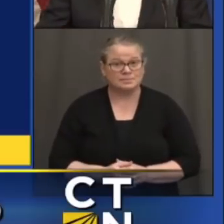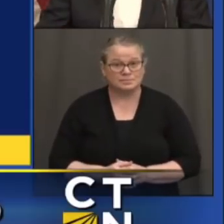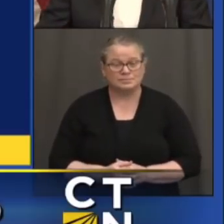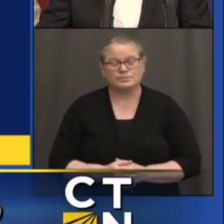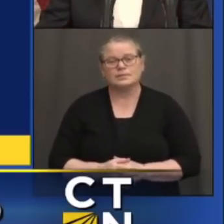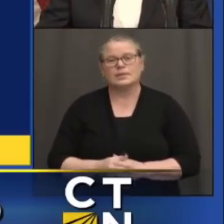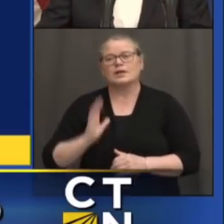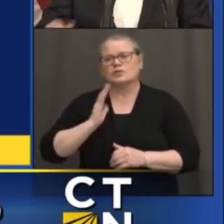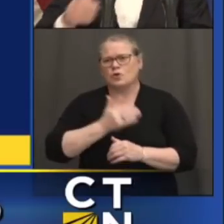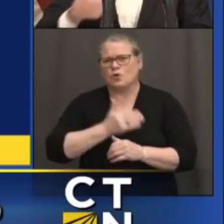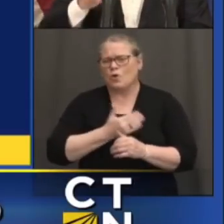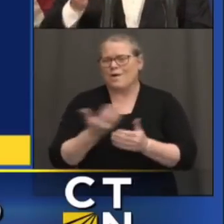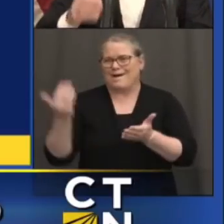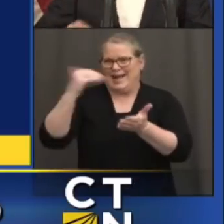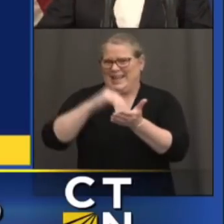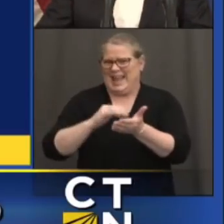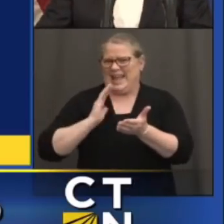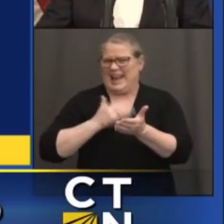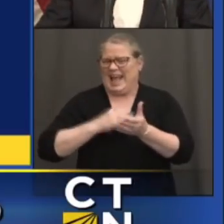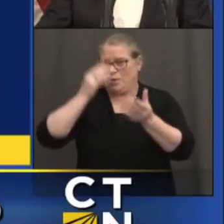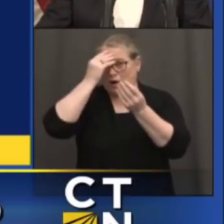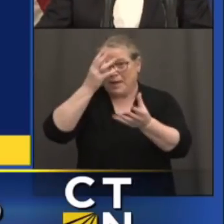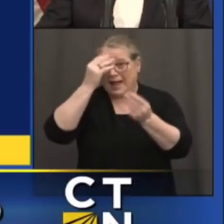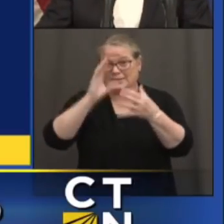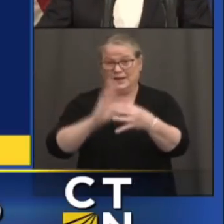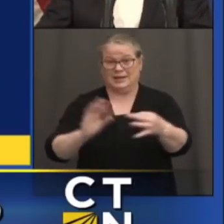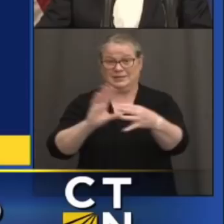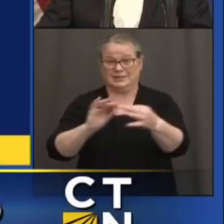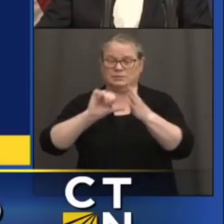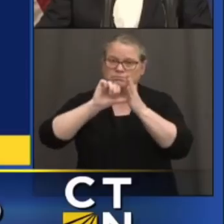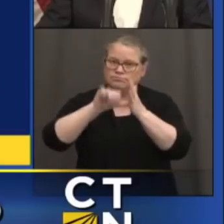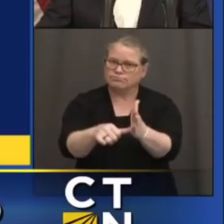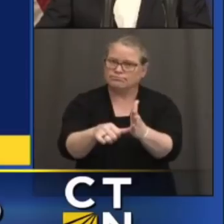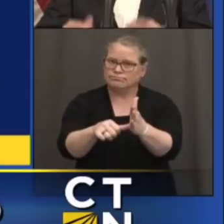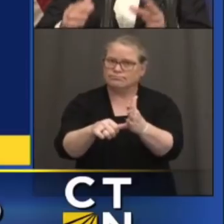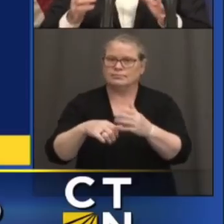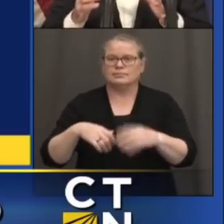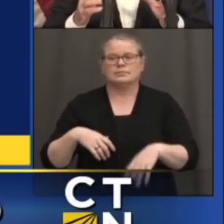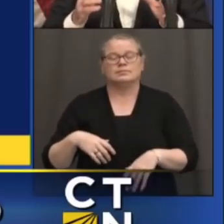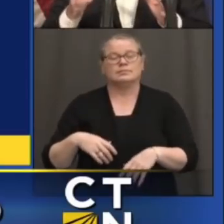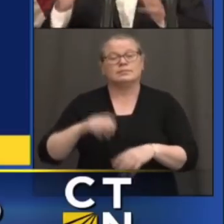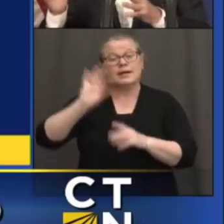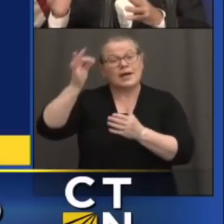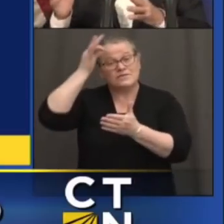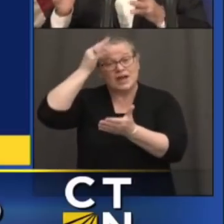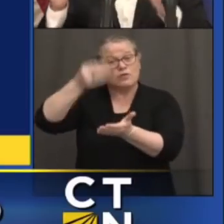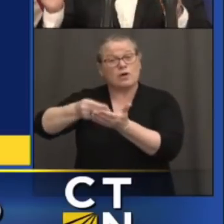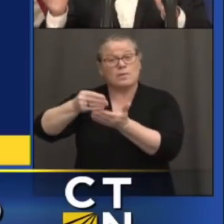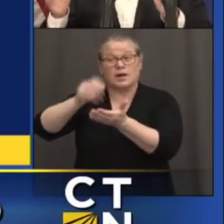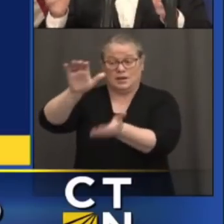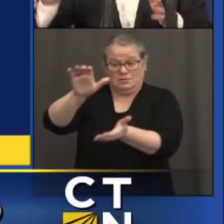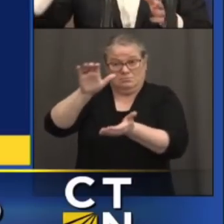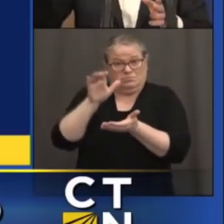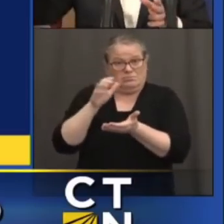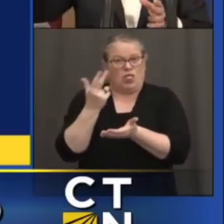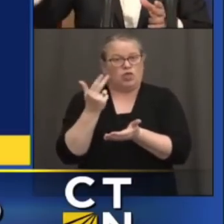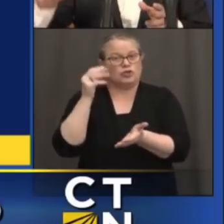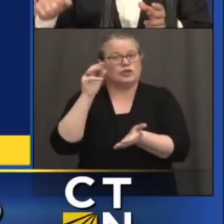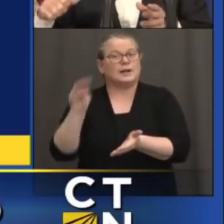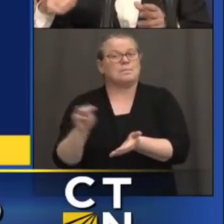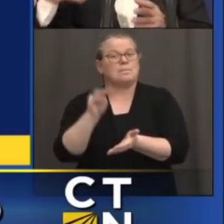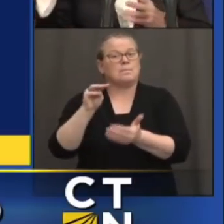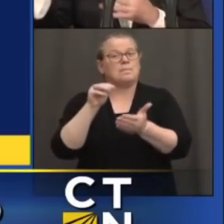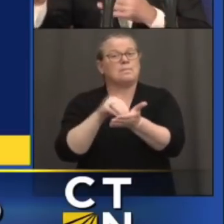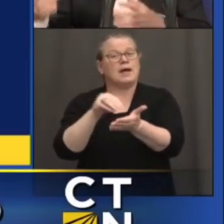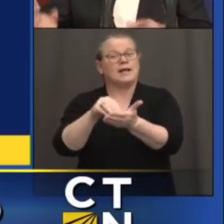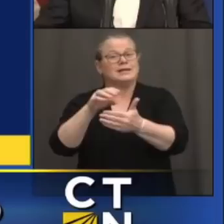reinforcing our messaging. That's the $13 million of the federal support that's going to go out to messaging, going out to